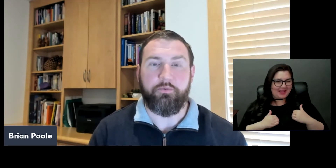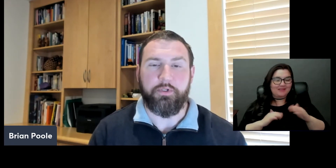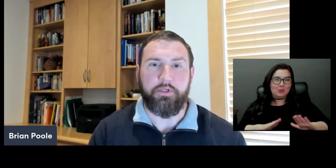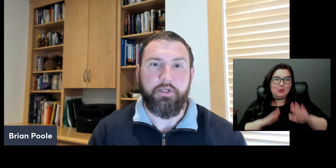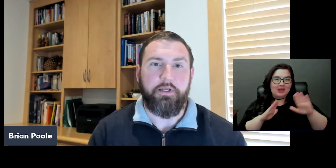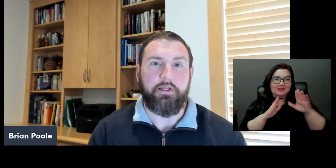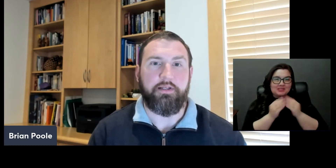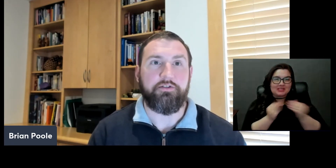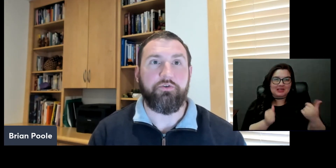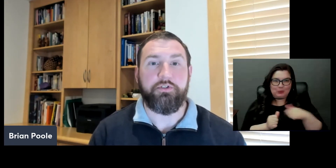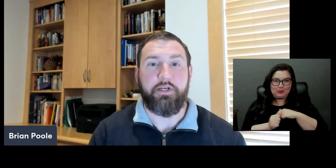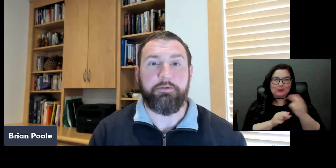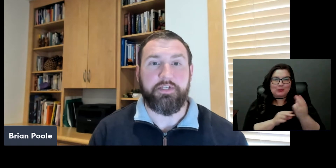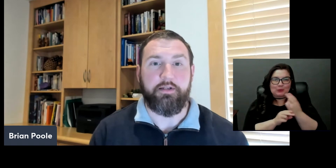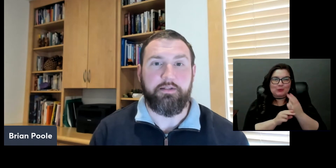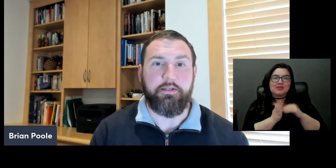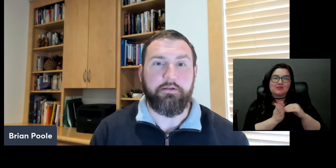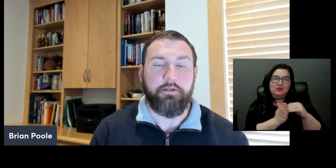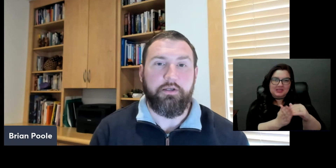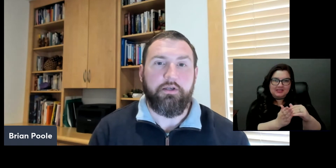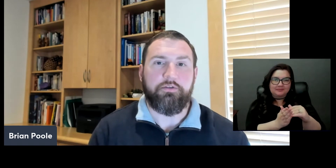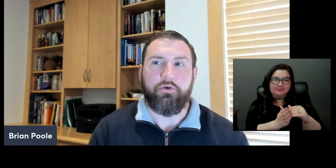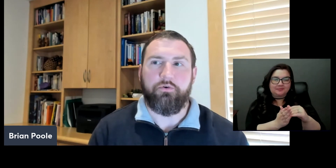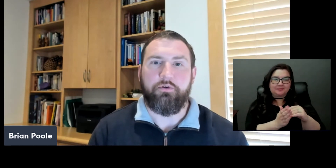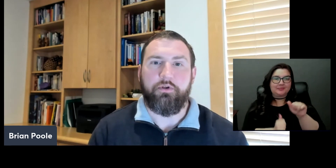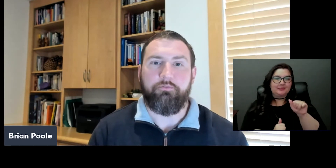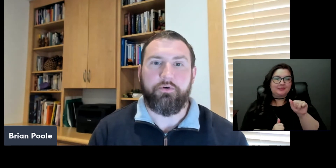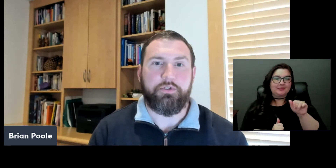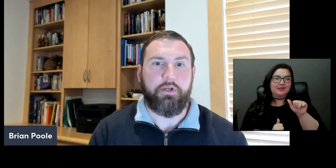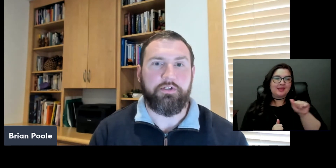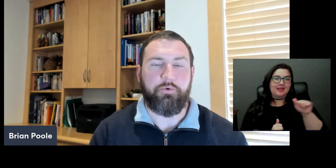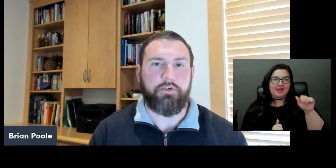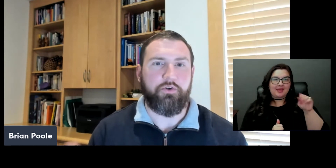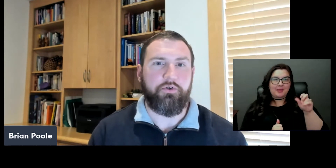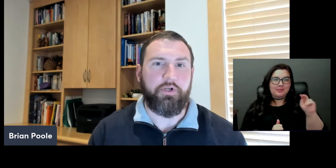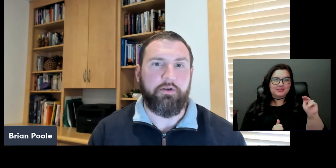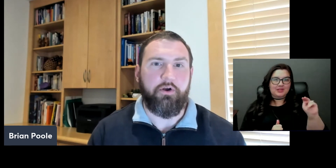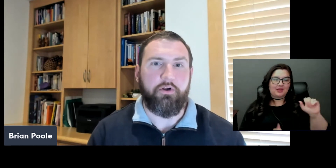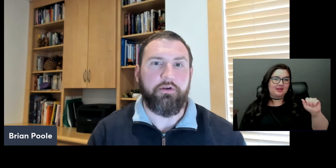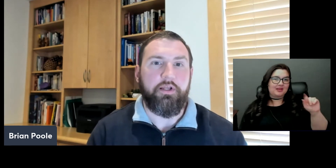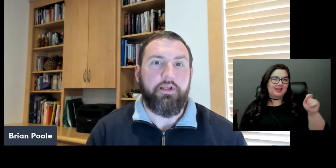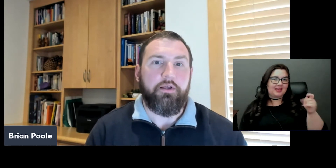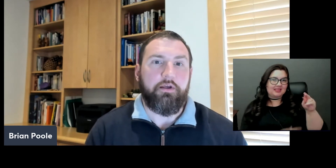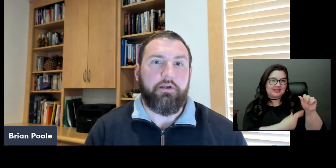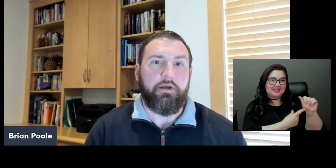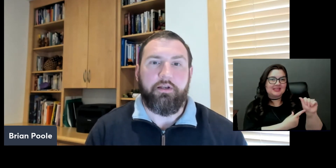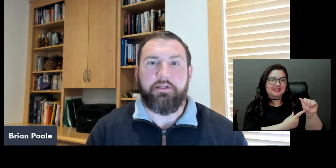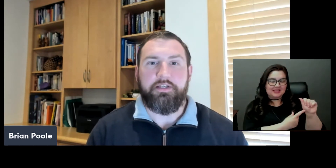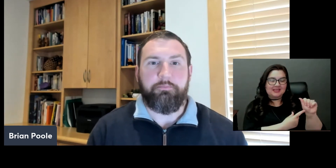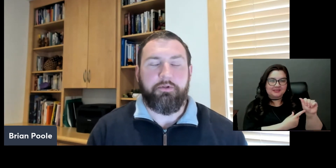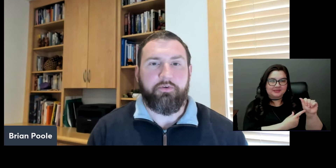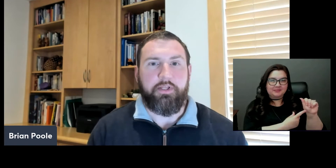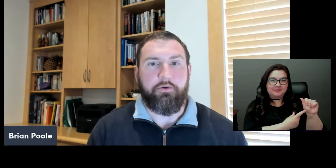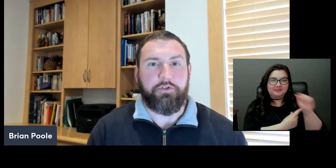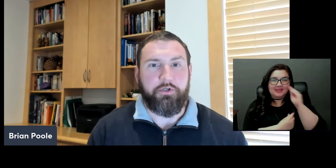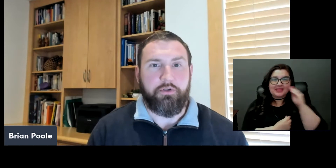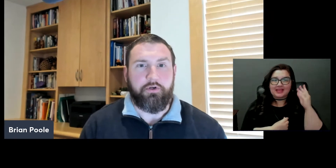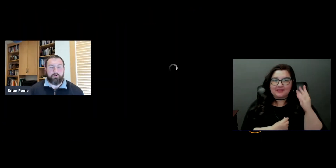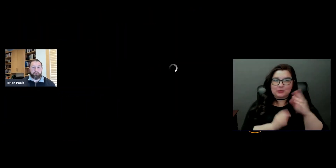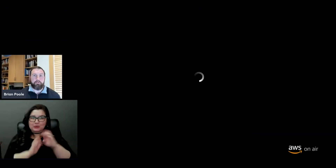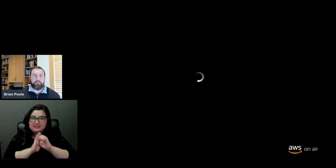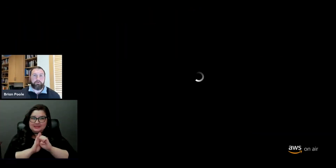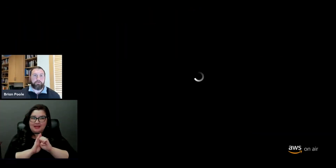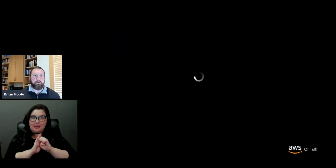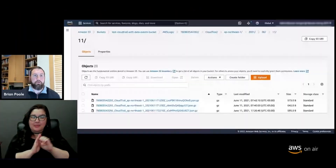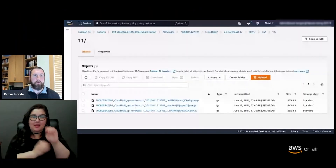use frequently. And that solution is Amazon Athena. So first, I just want to show you again on an example of a CloudTrail